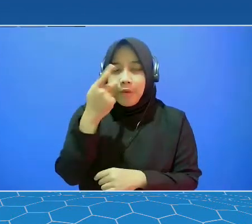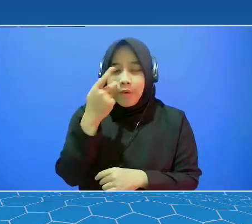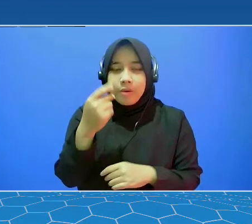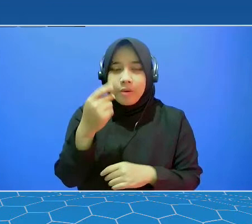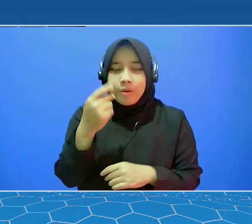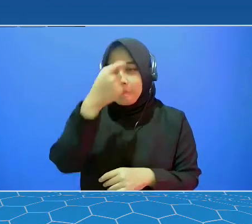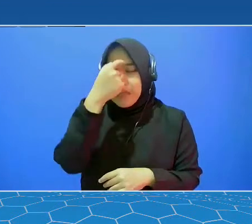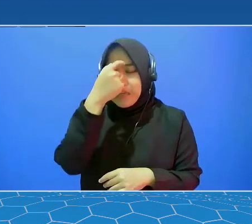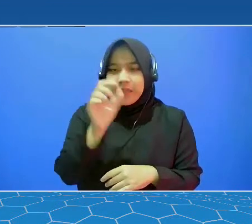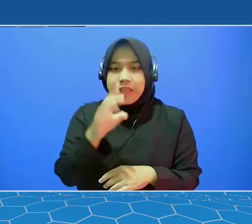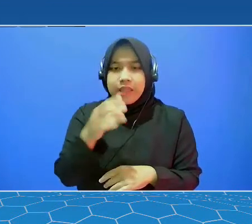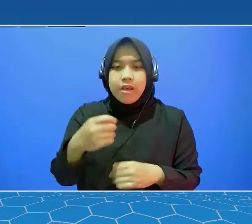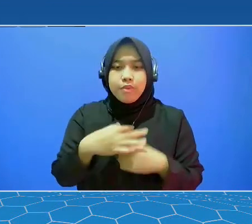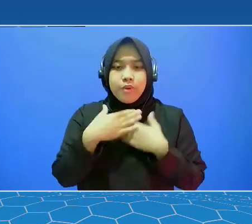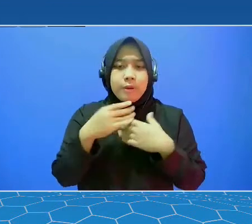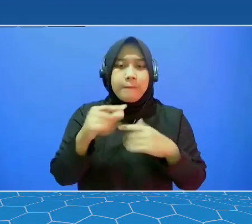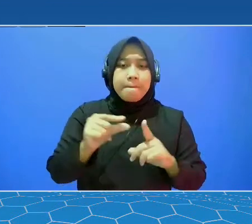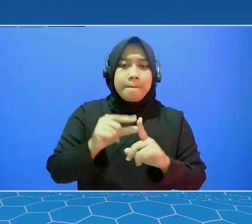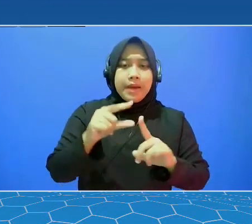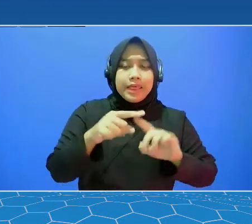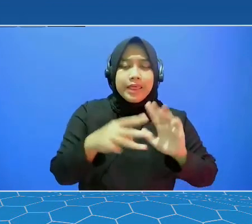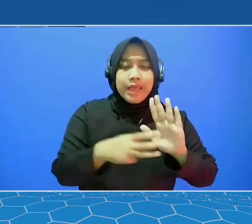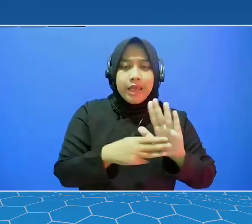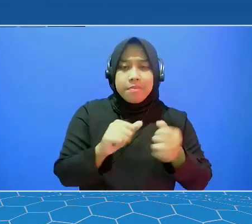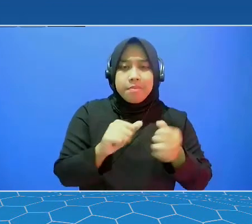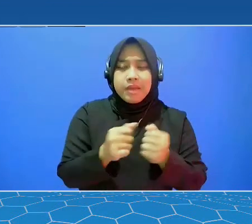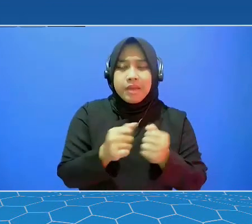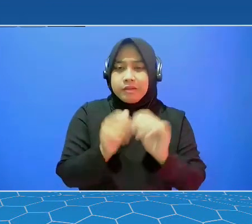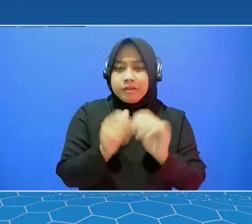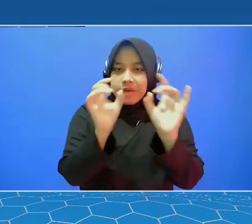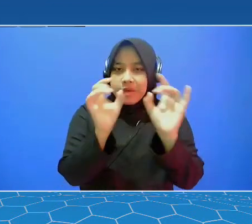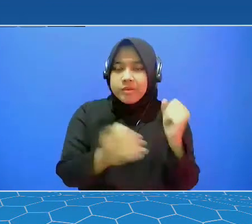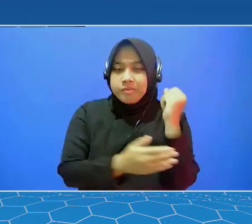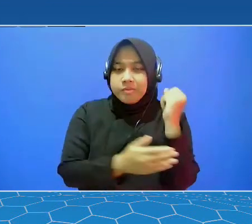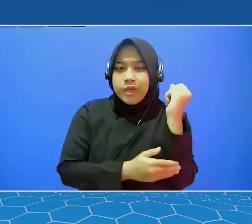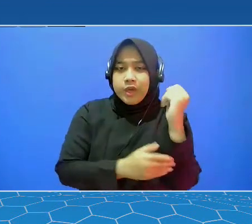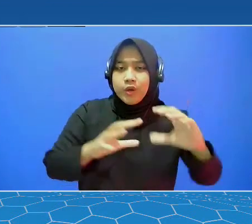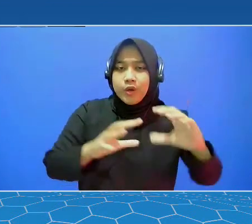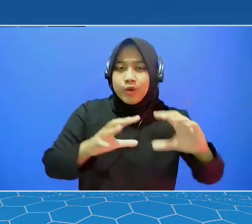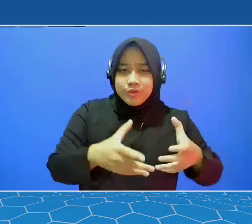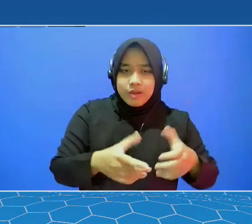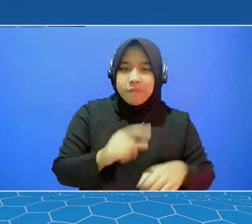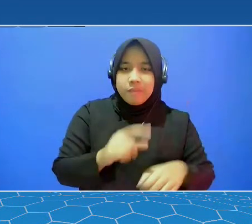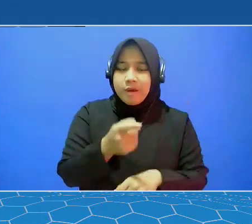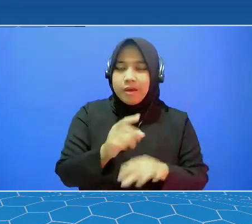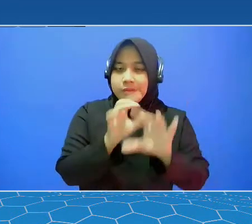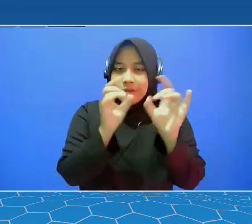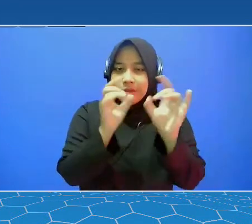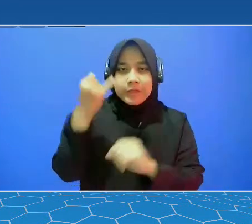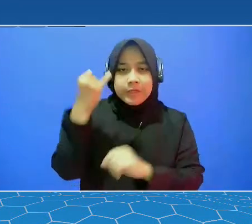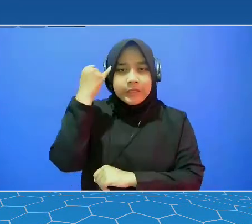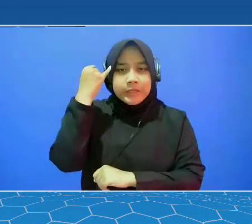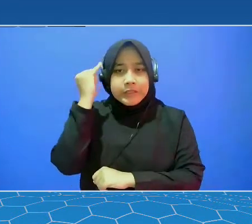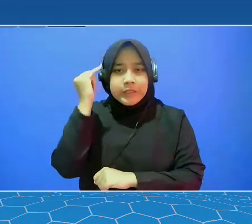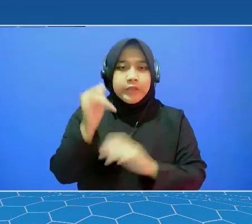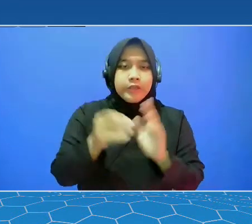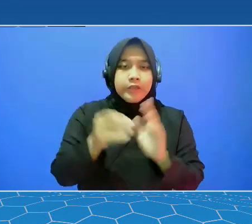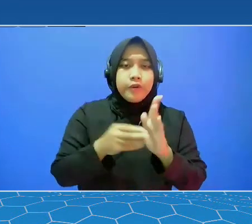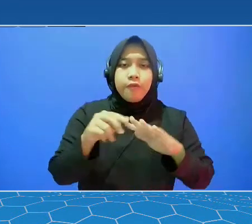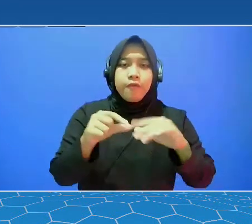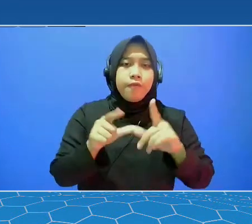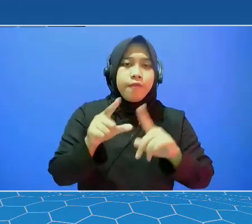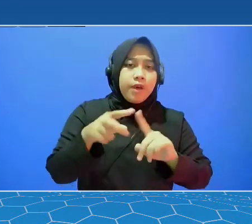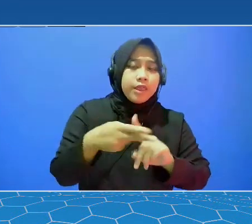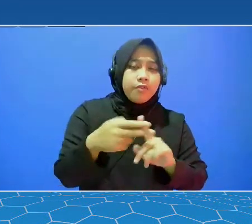countries worldwide, and also the use of new technologies, innovative ideas to improve the quality care